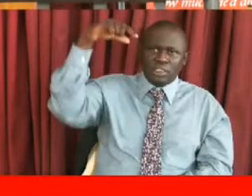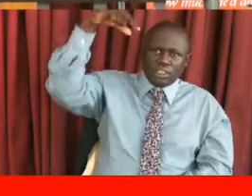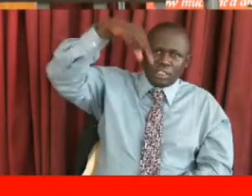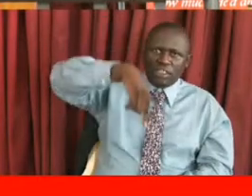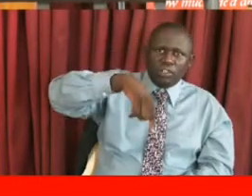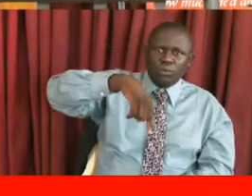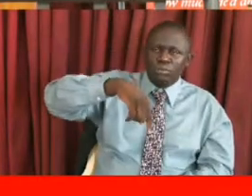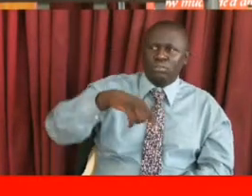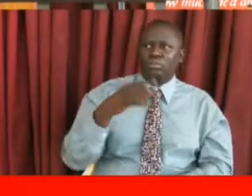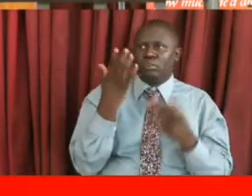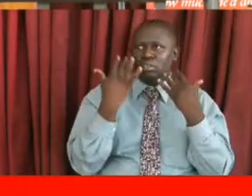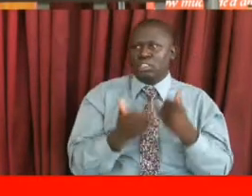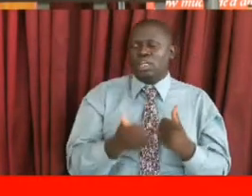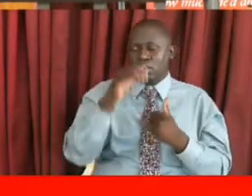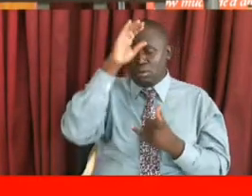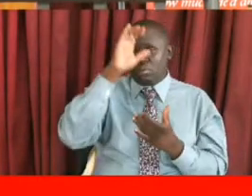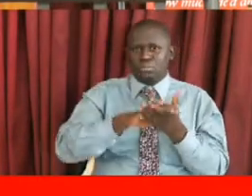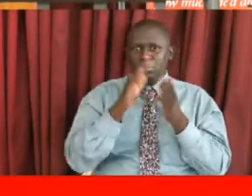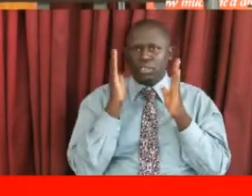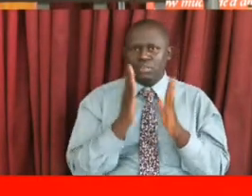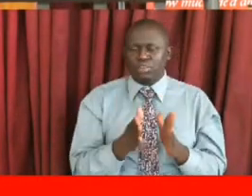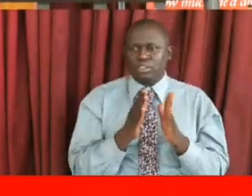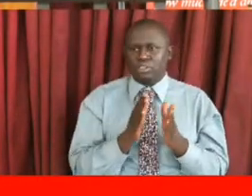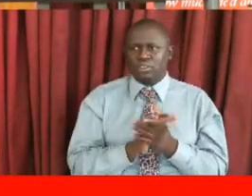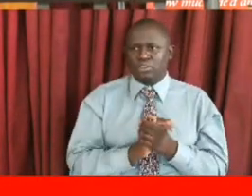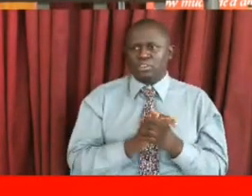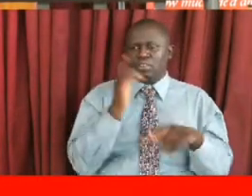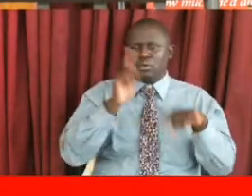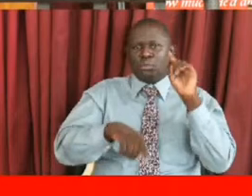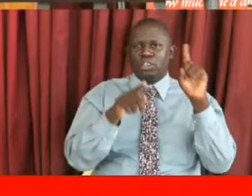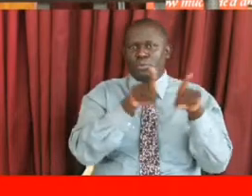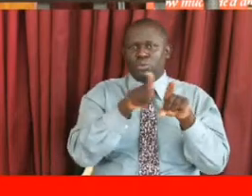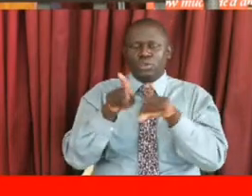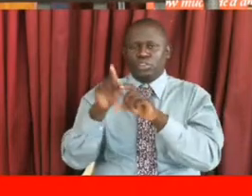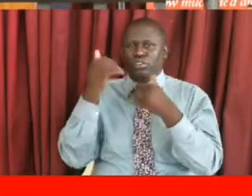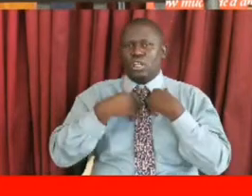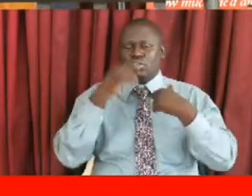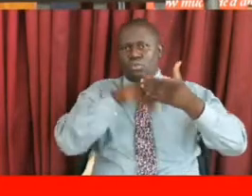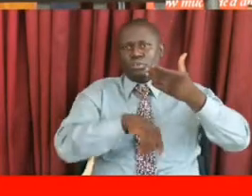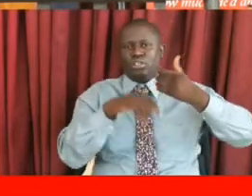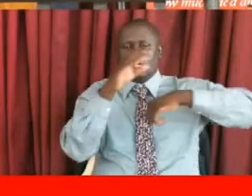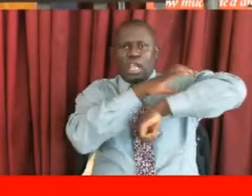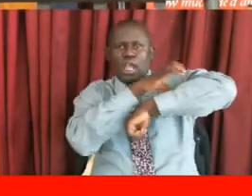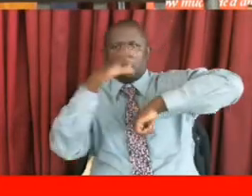those spirits but you also have a power to